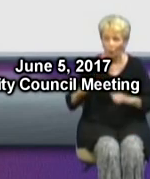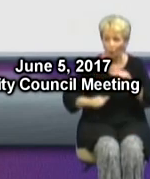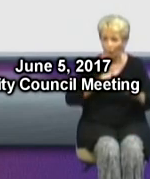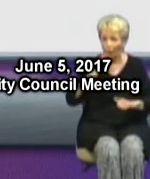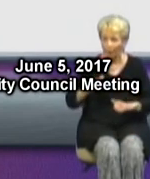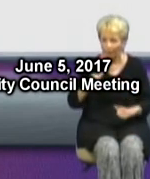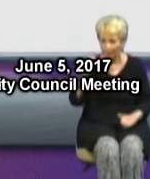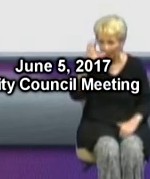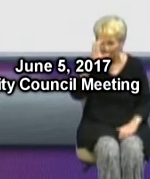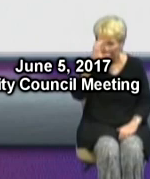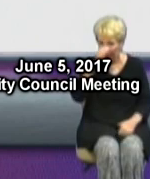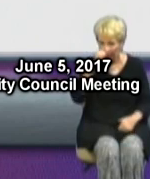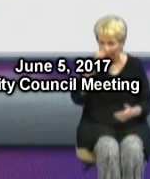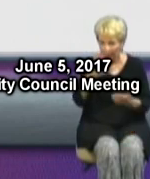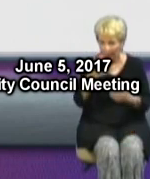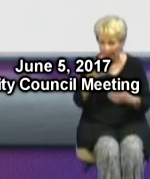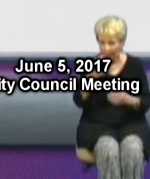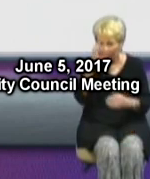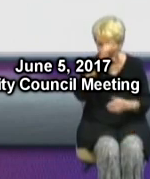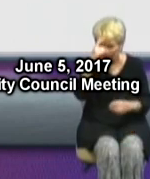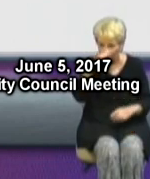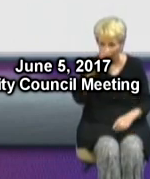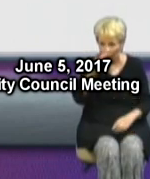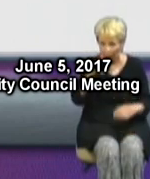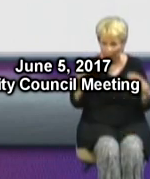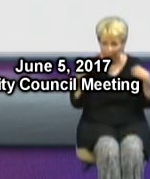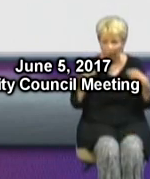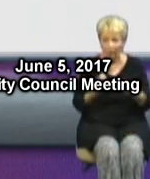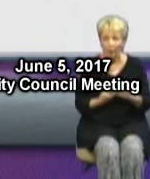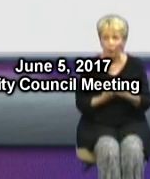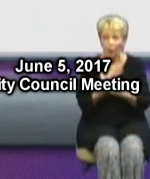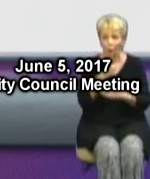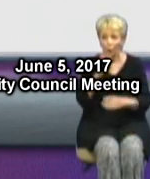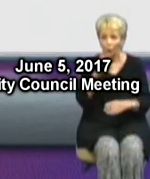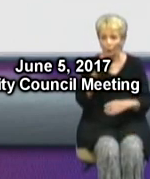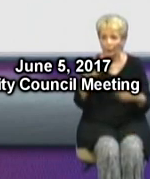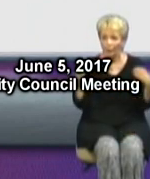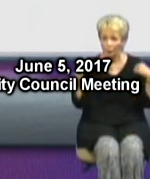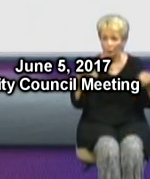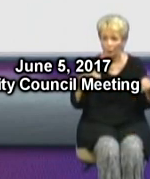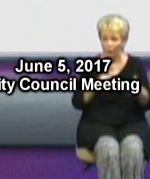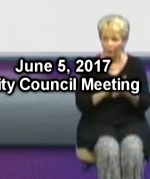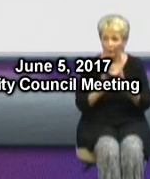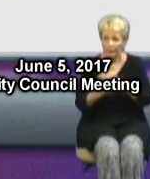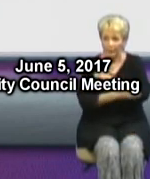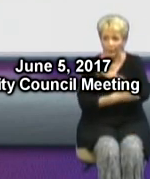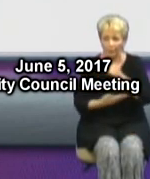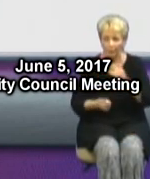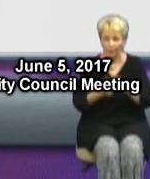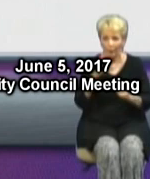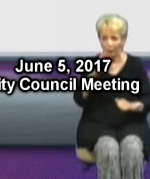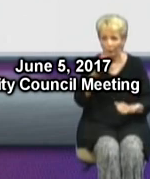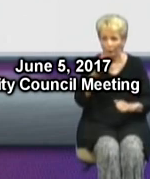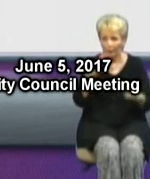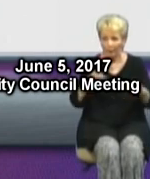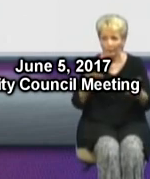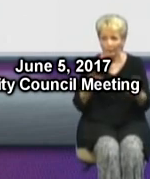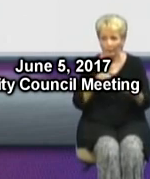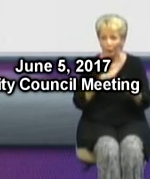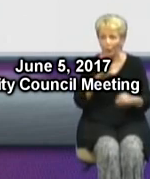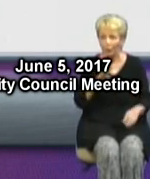seeking retail and aggressively looking to grow the retail base in this county, because most of the retail that happens in Burke